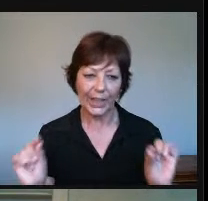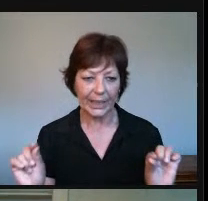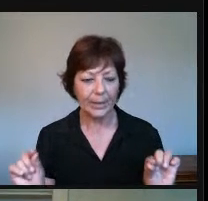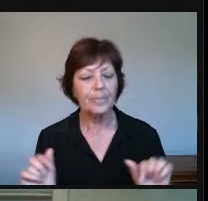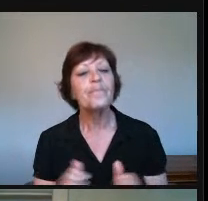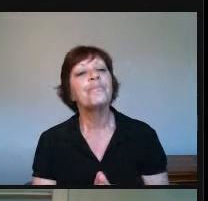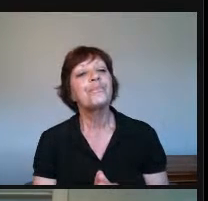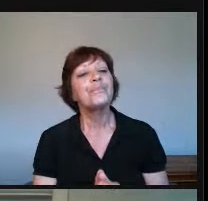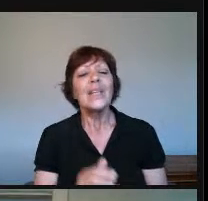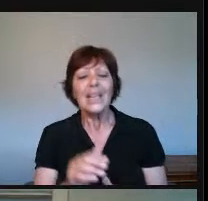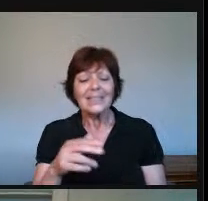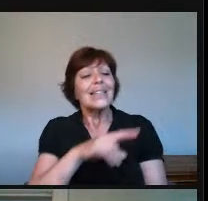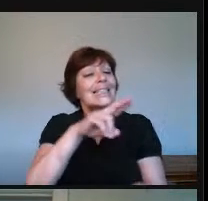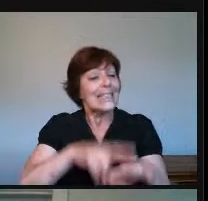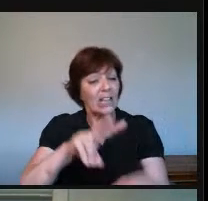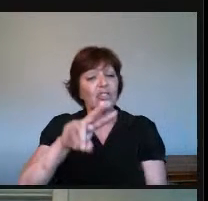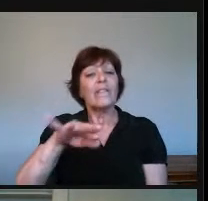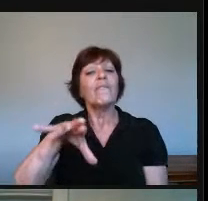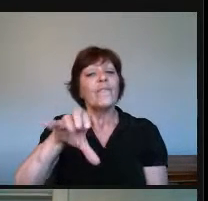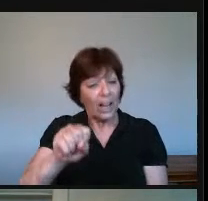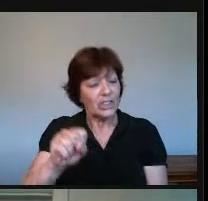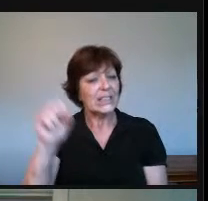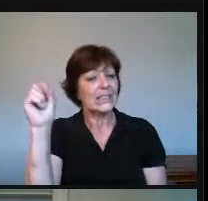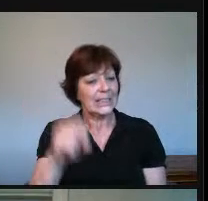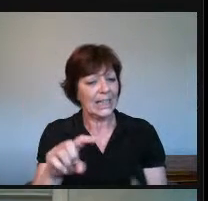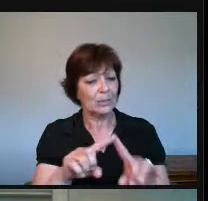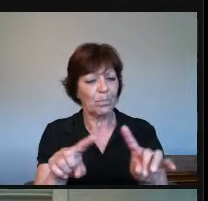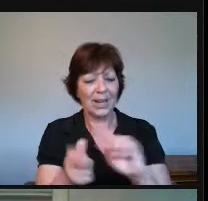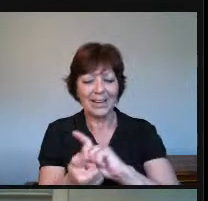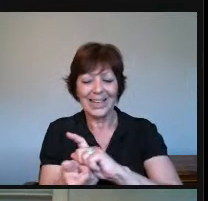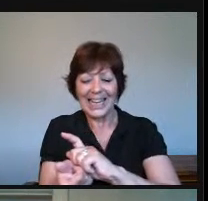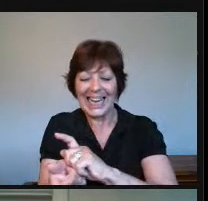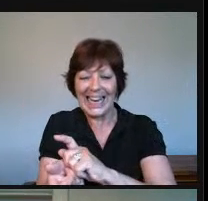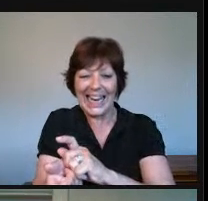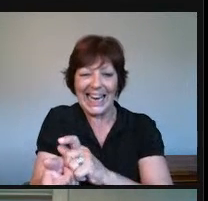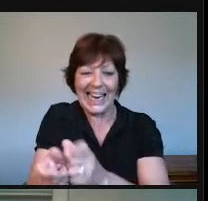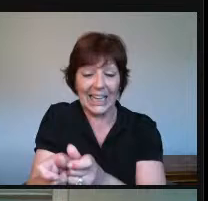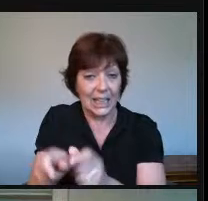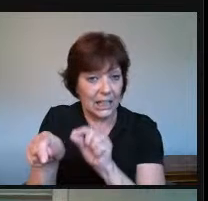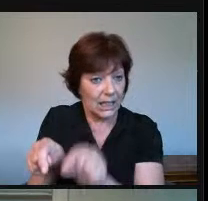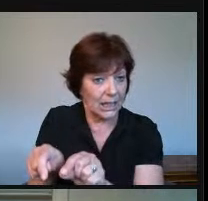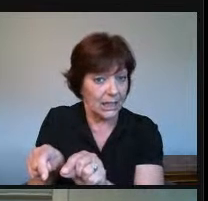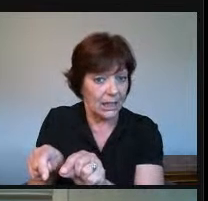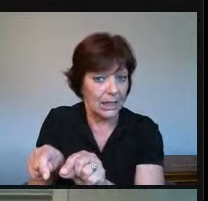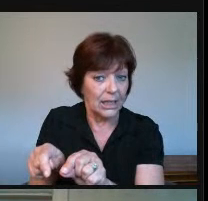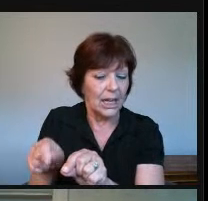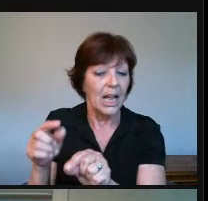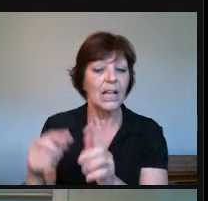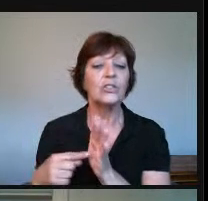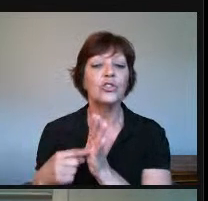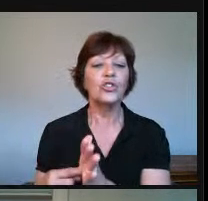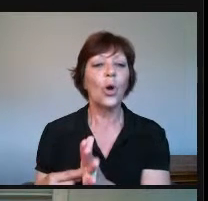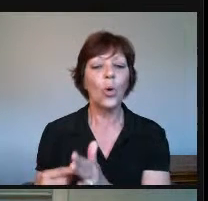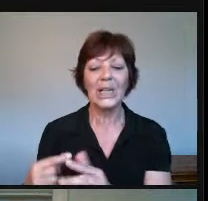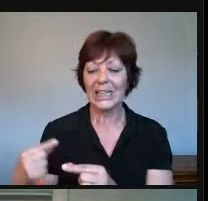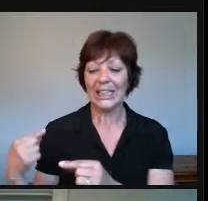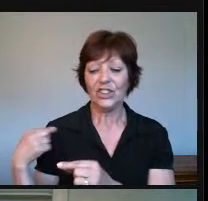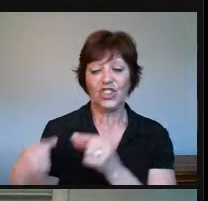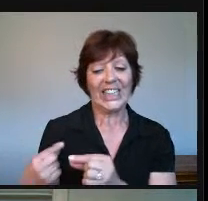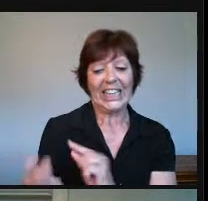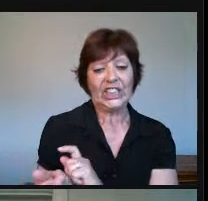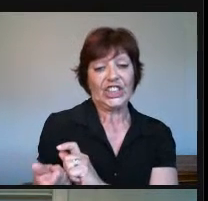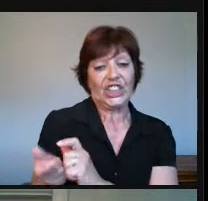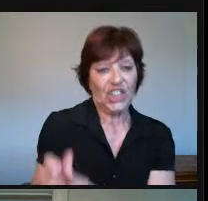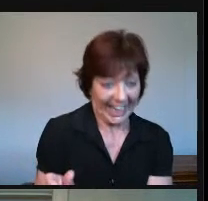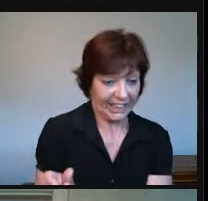all natural viruses, but the variant would be one that has shown a genetic change since the